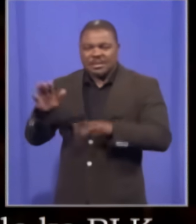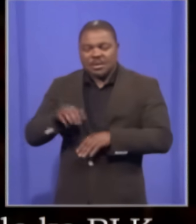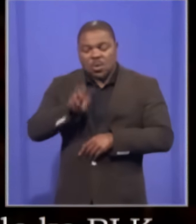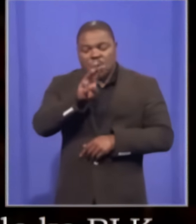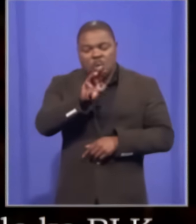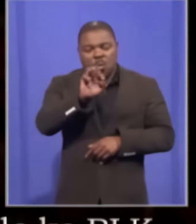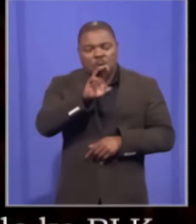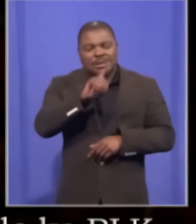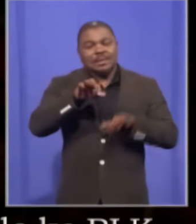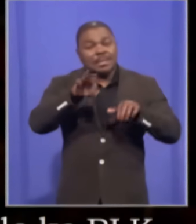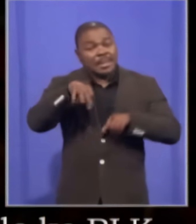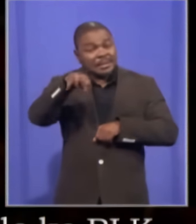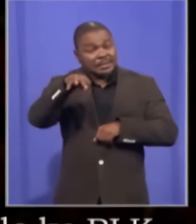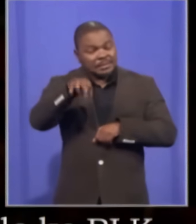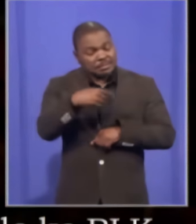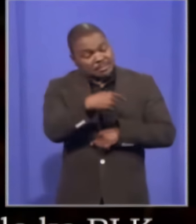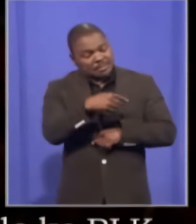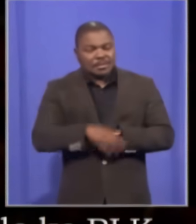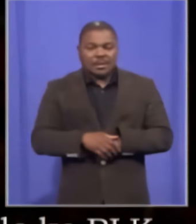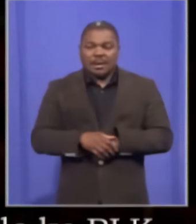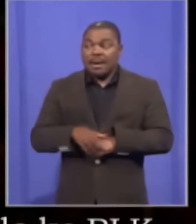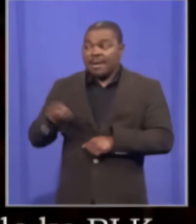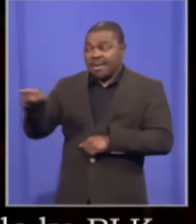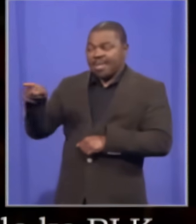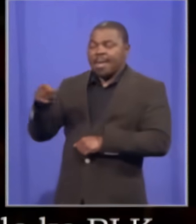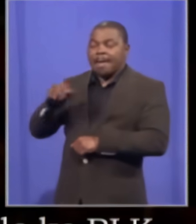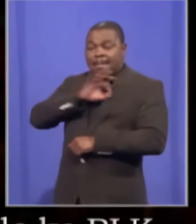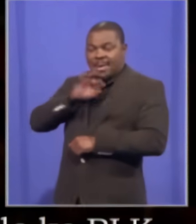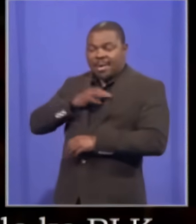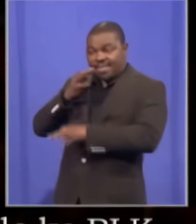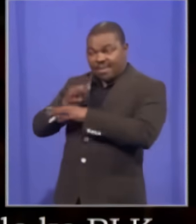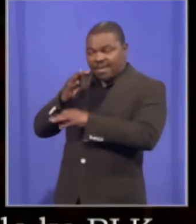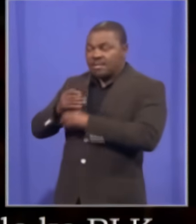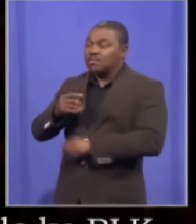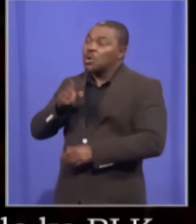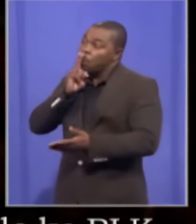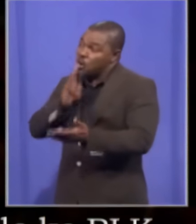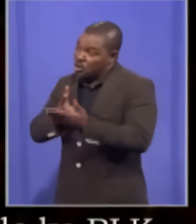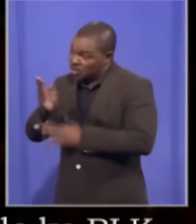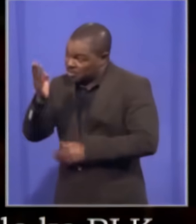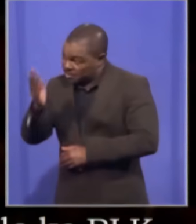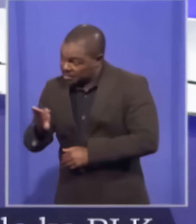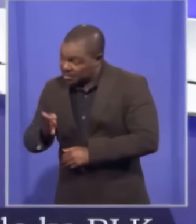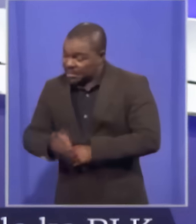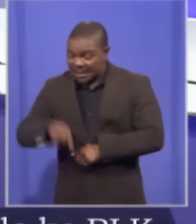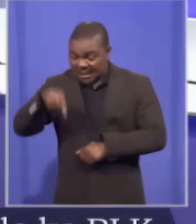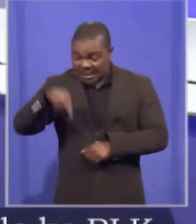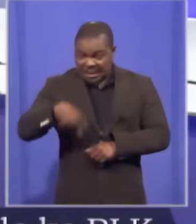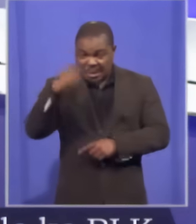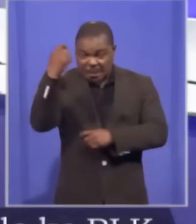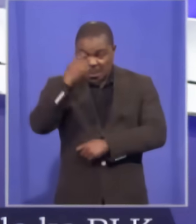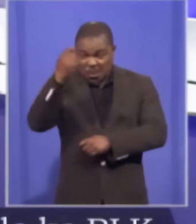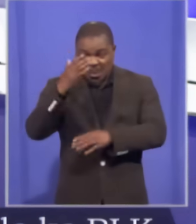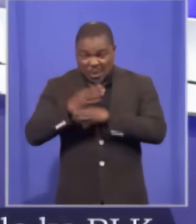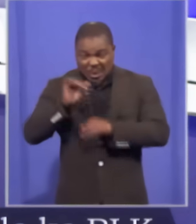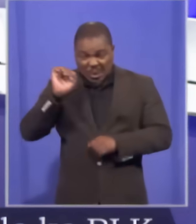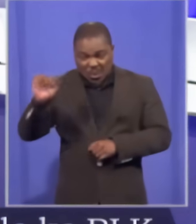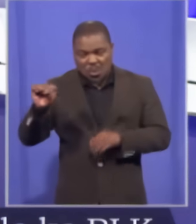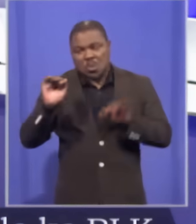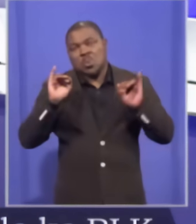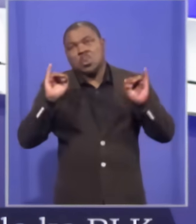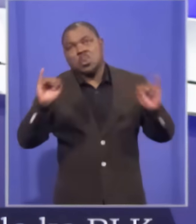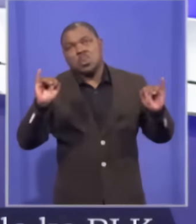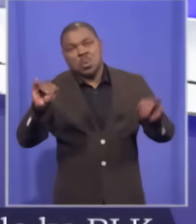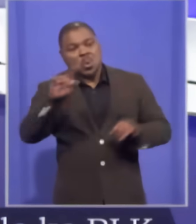mo bjale papa wa Meyara o a ba bolele nnete gore tše ba di dirago ka mo Polokwane ka mo tše ke di pšiša mare